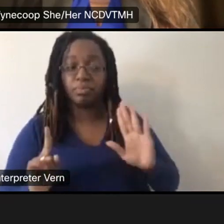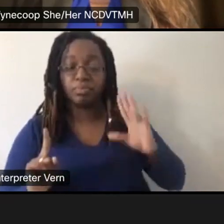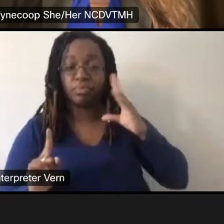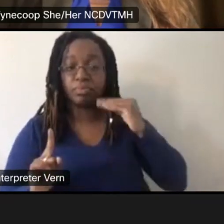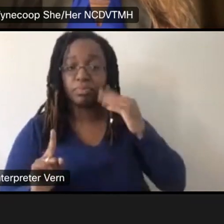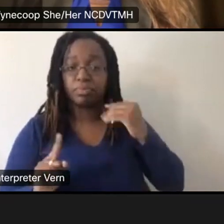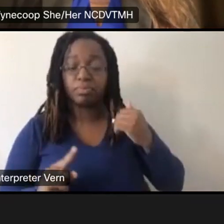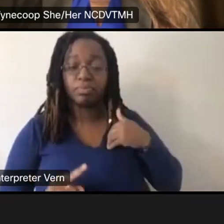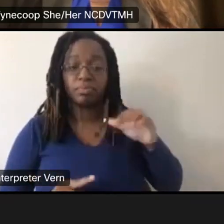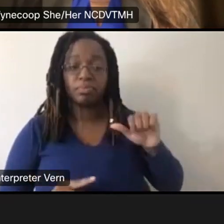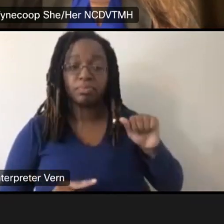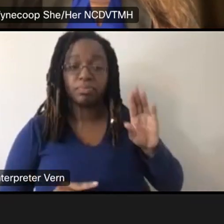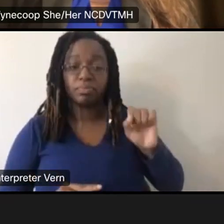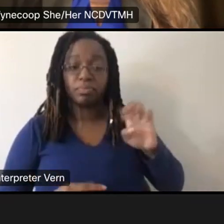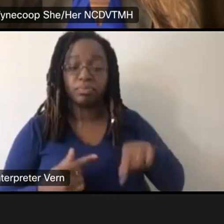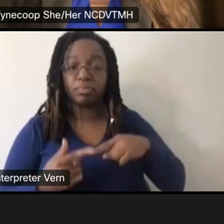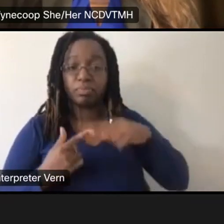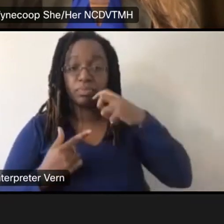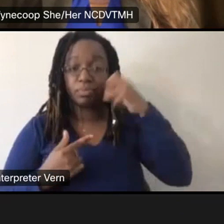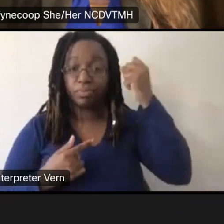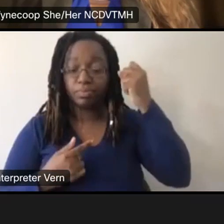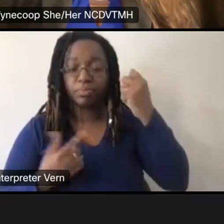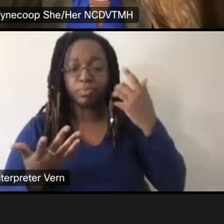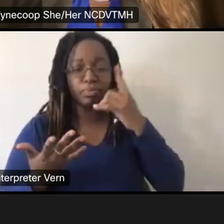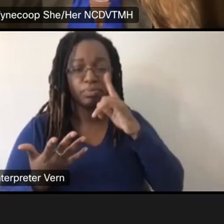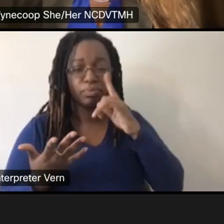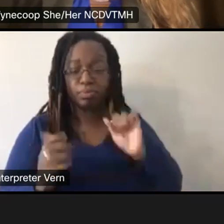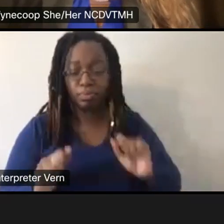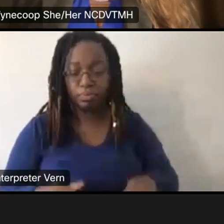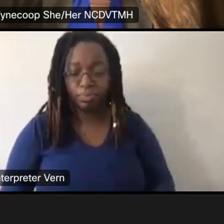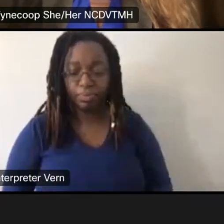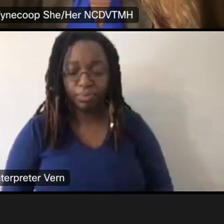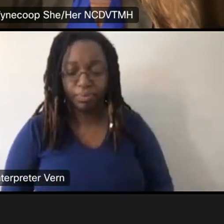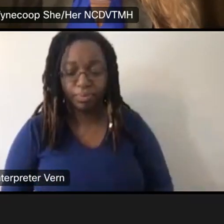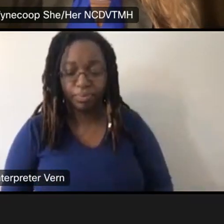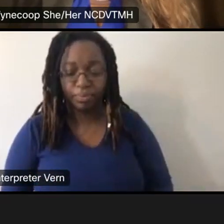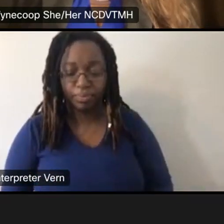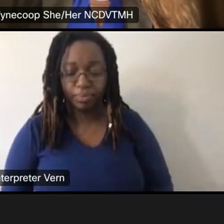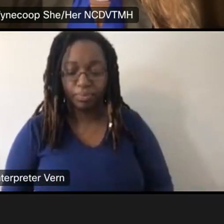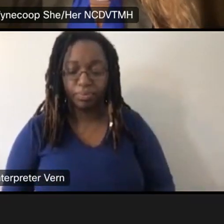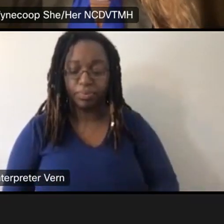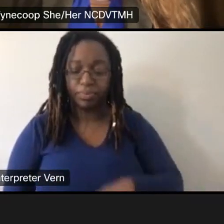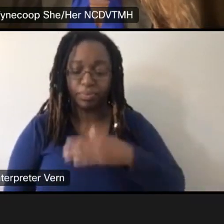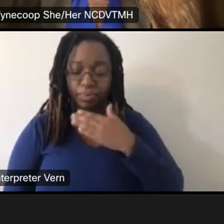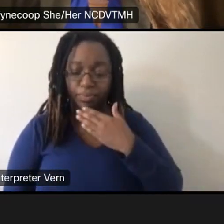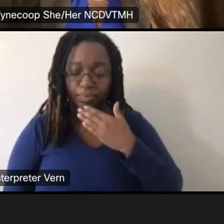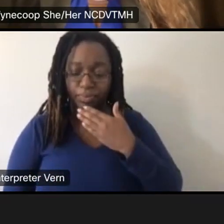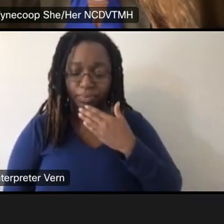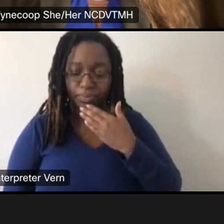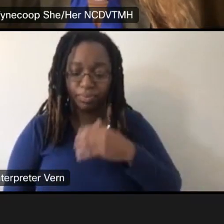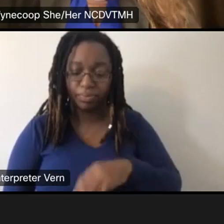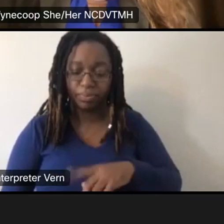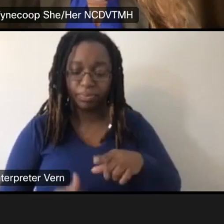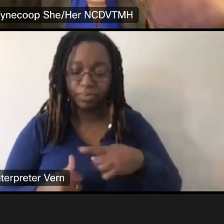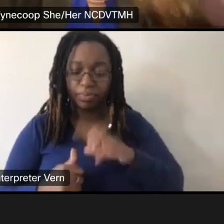in life? What can this look like? Thank you so much for the question. The first thing I would say is that it's